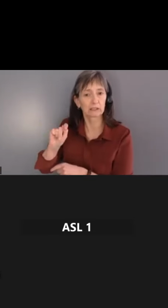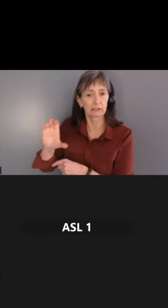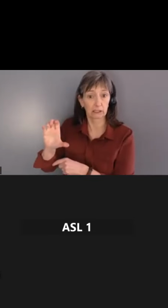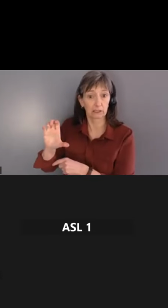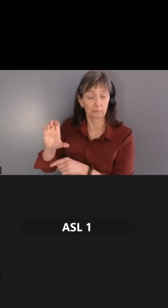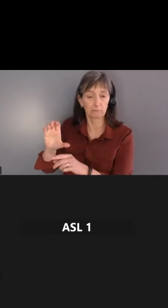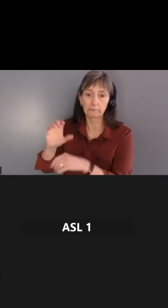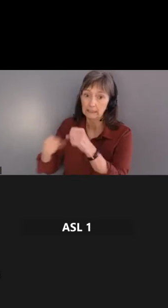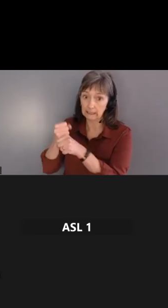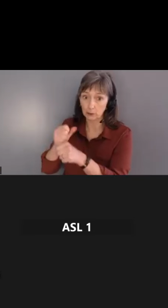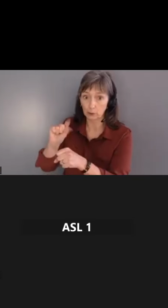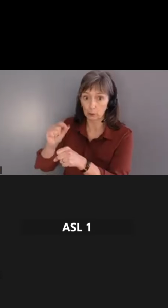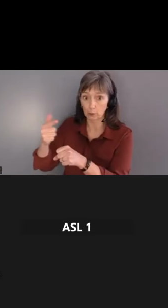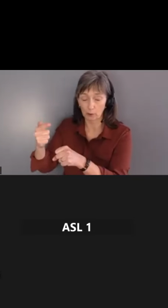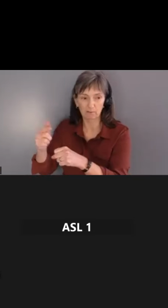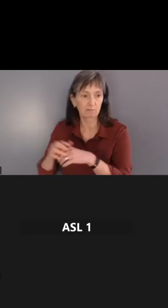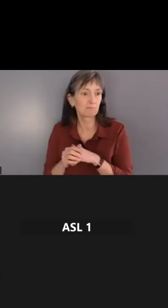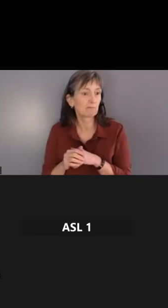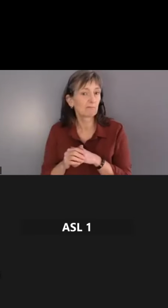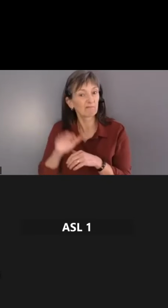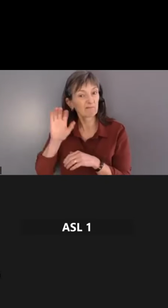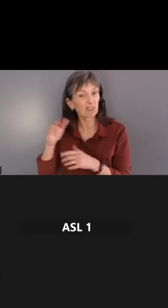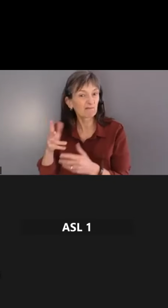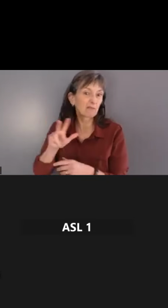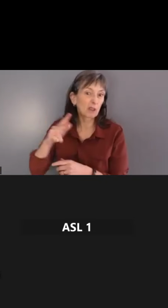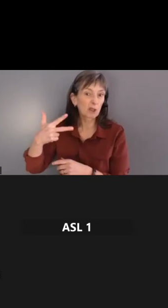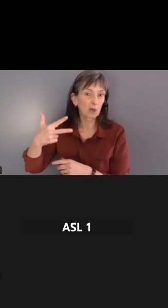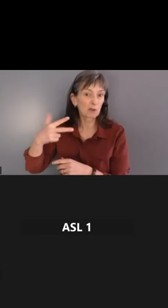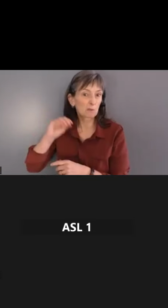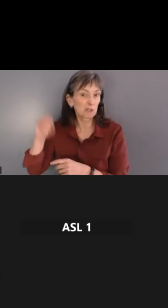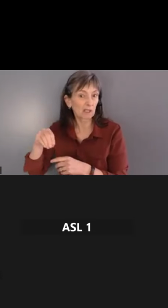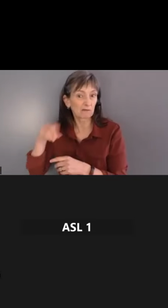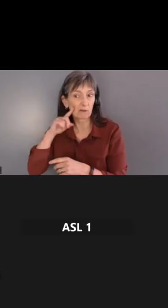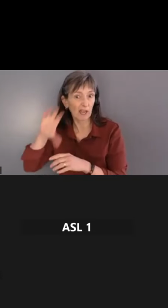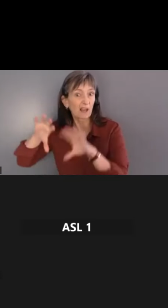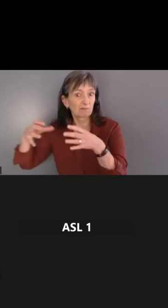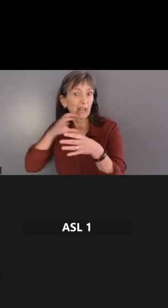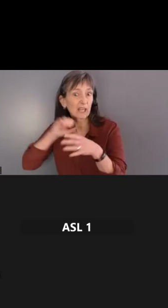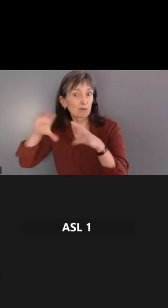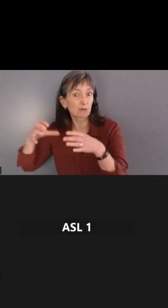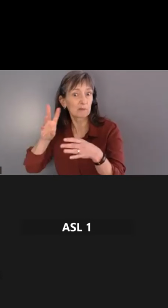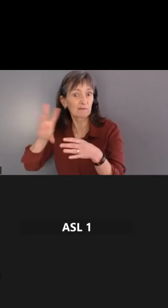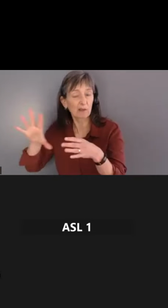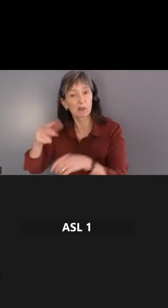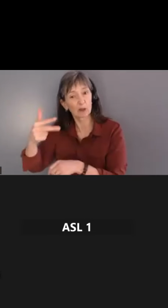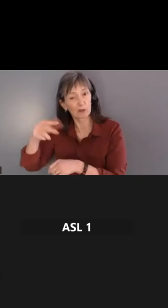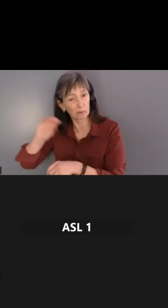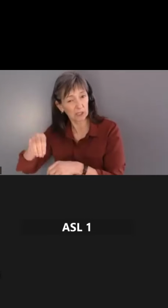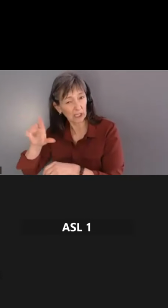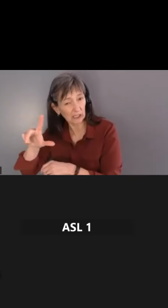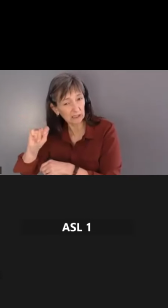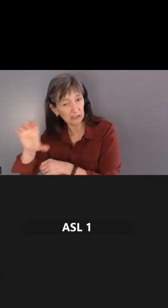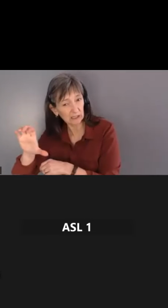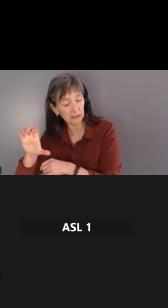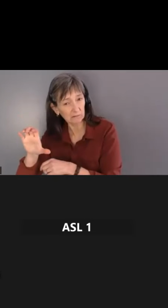2021, equivalent to only about 3% of the population aged 65 years and older. Yet the country is facing a